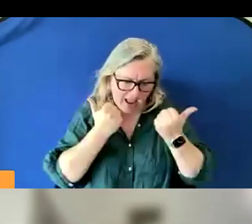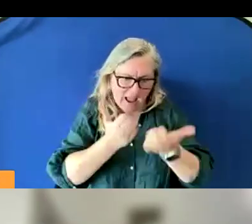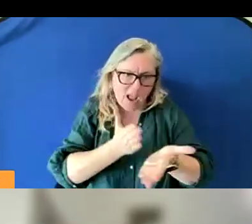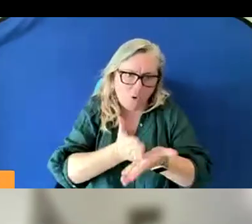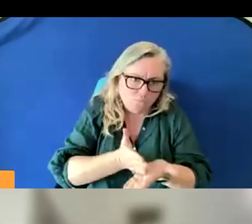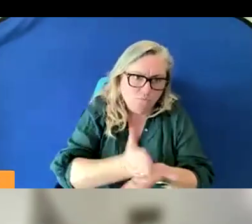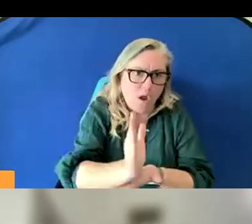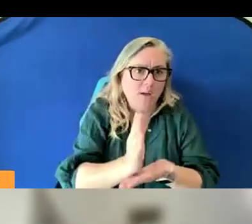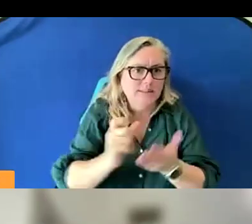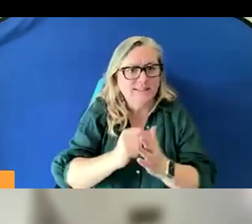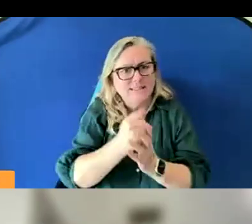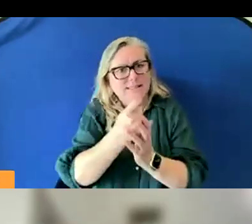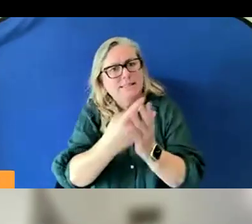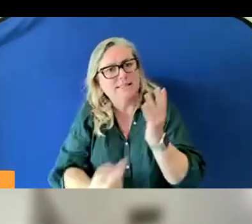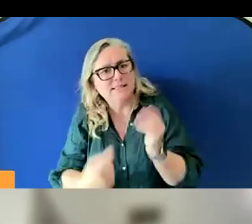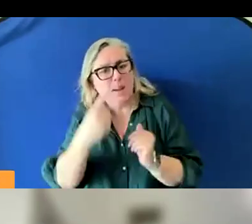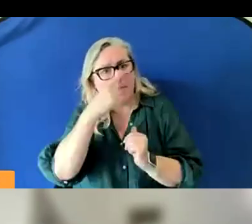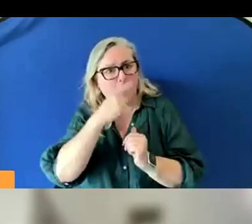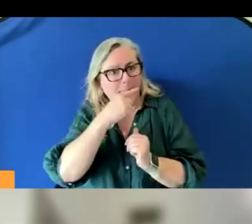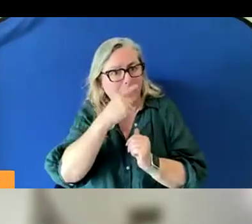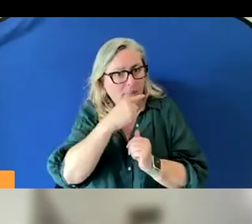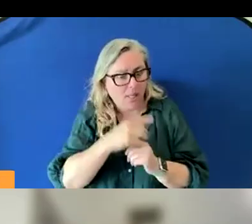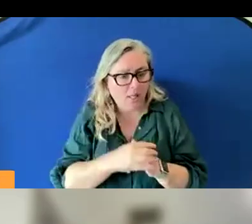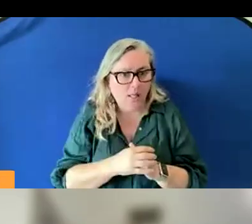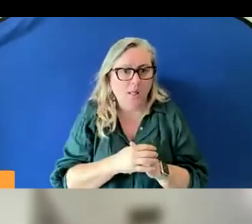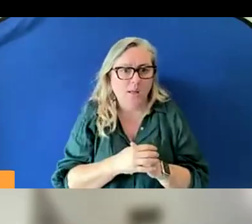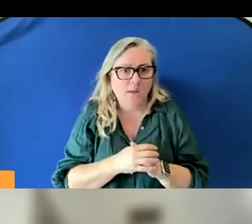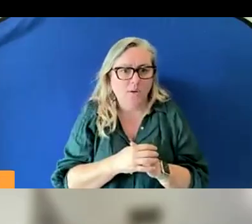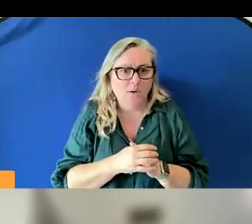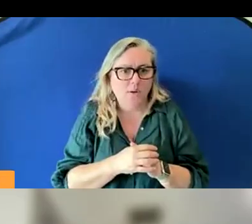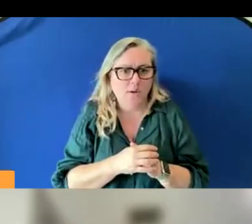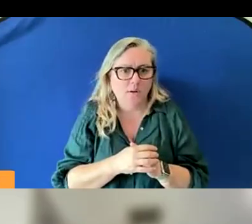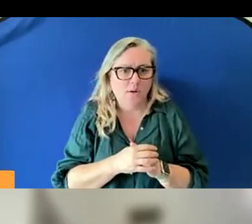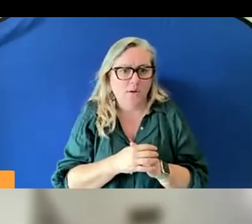disabled people, and not just listening to